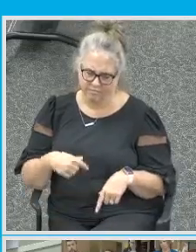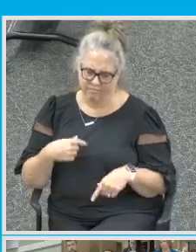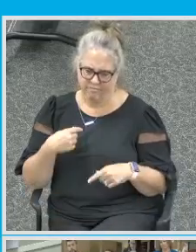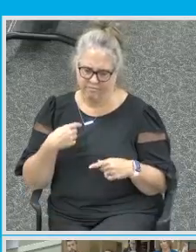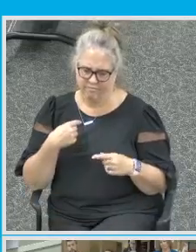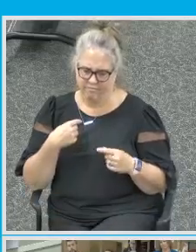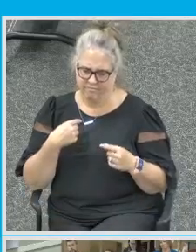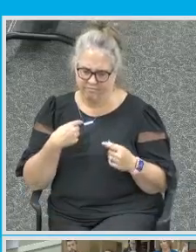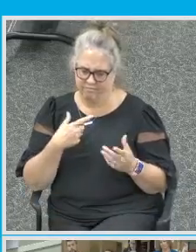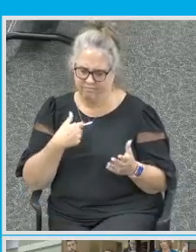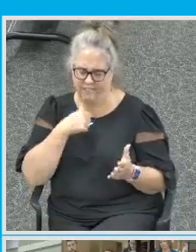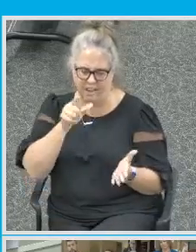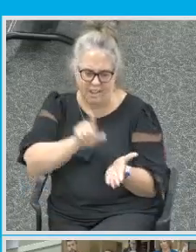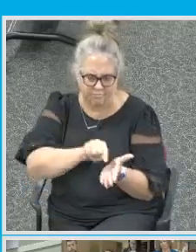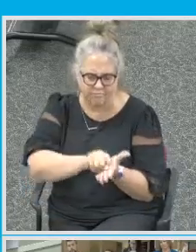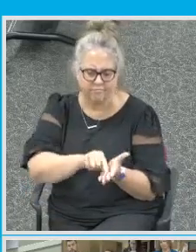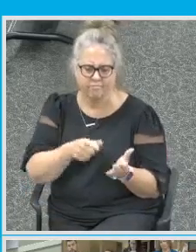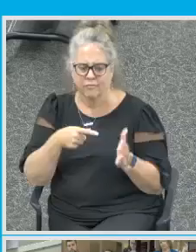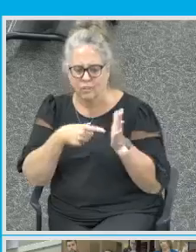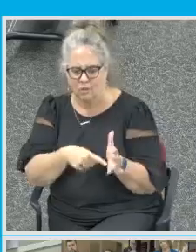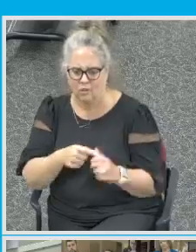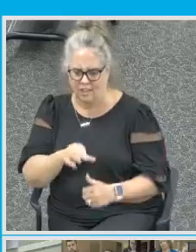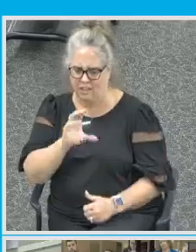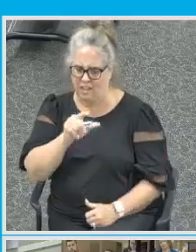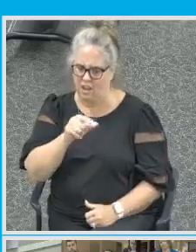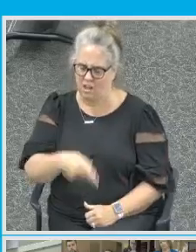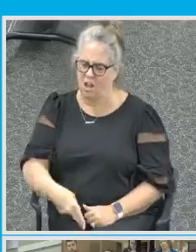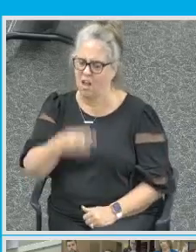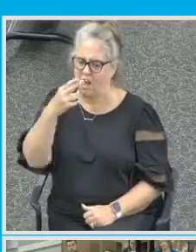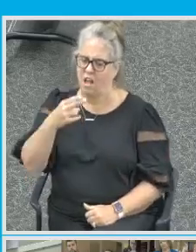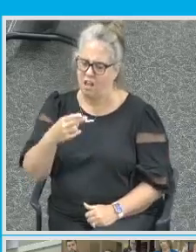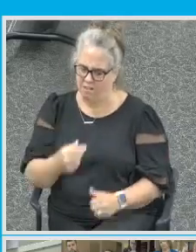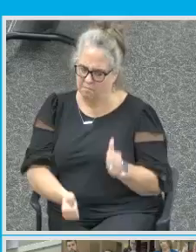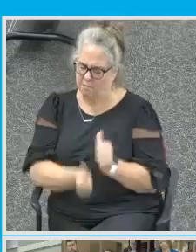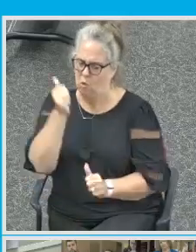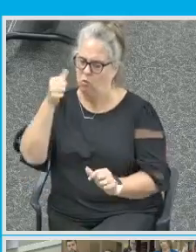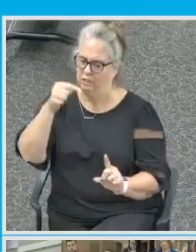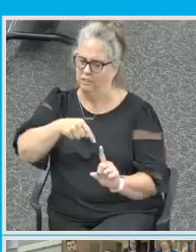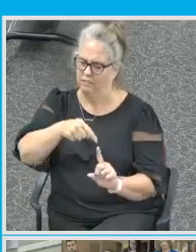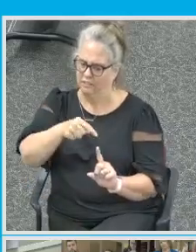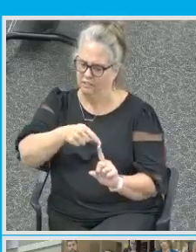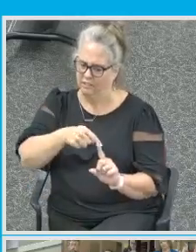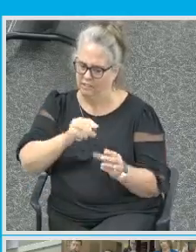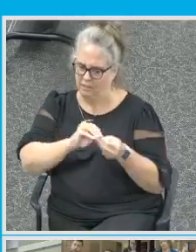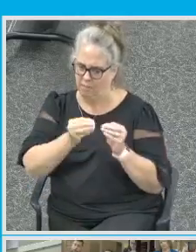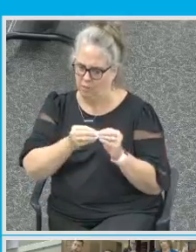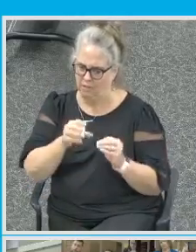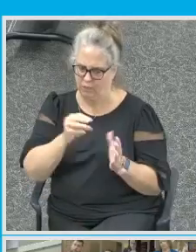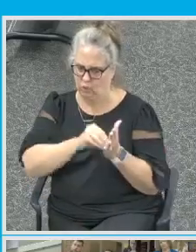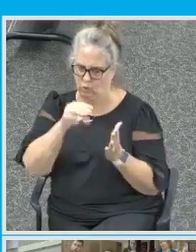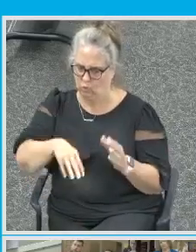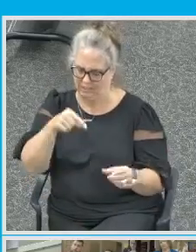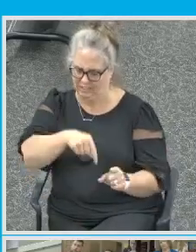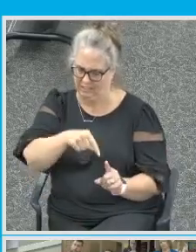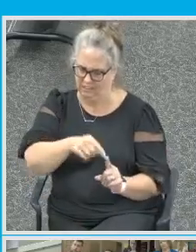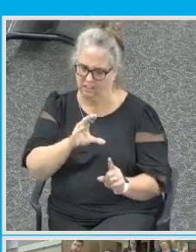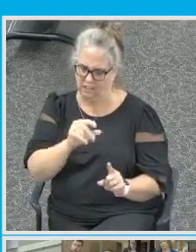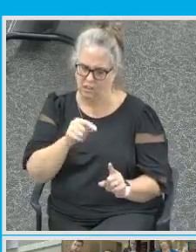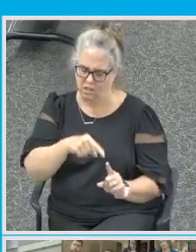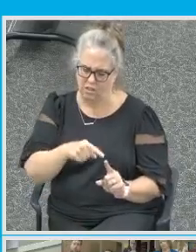many students. I hope that one day as we do this, and I work with a lot of faith communities because that's a large majority of who we